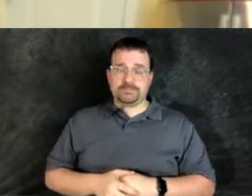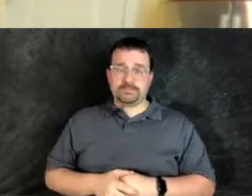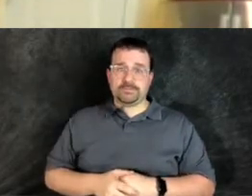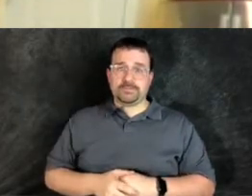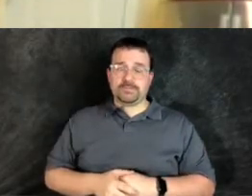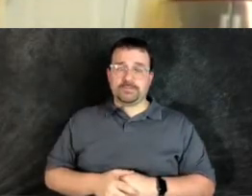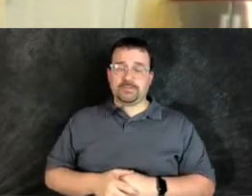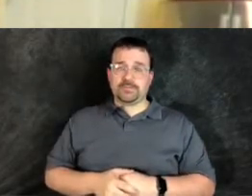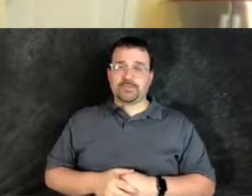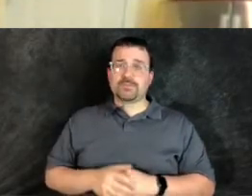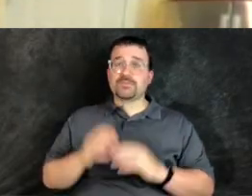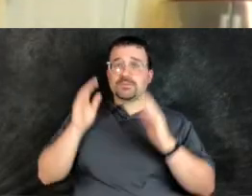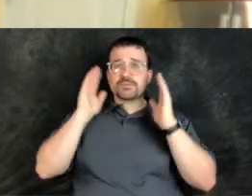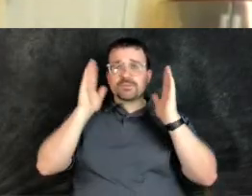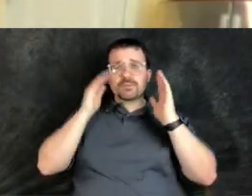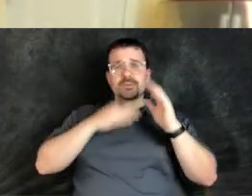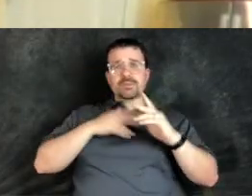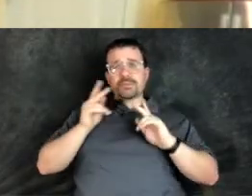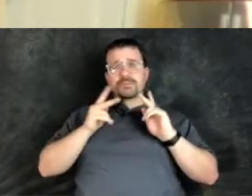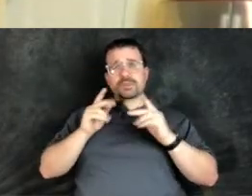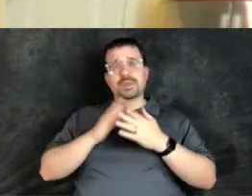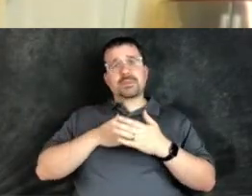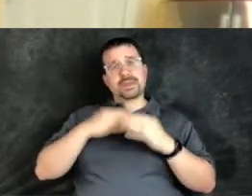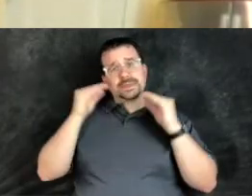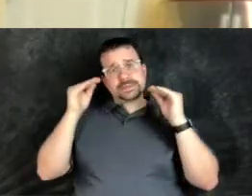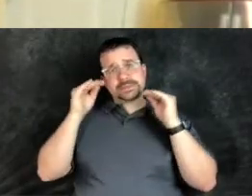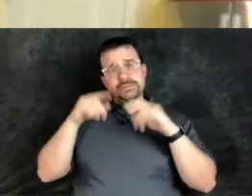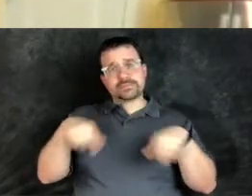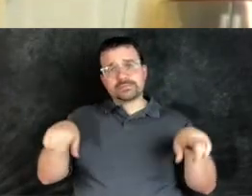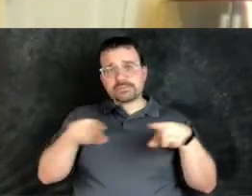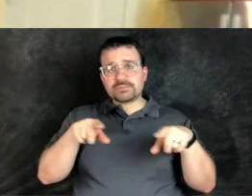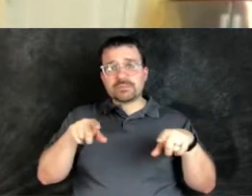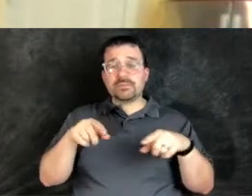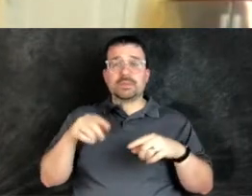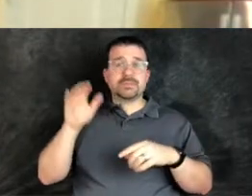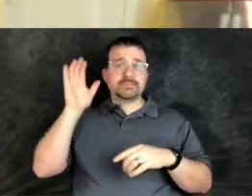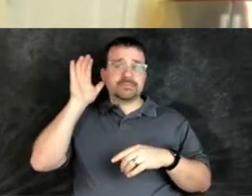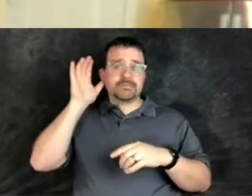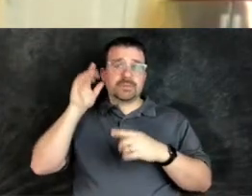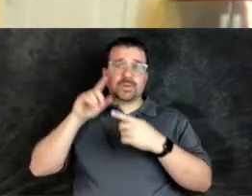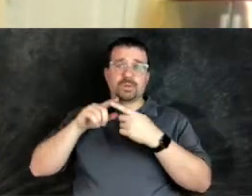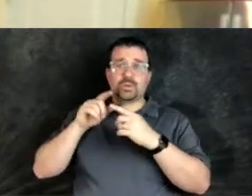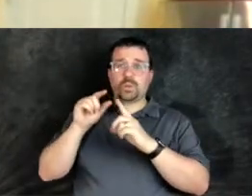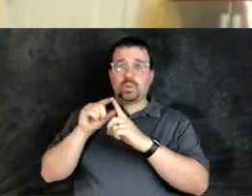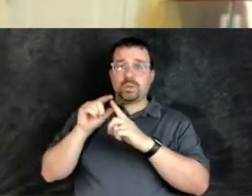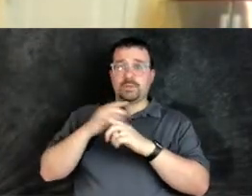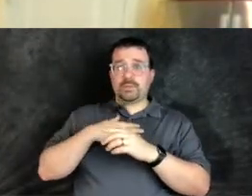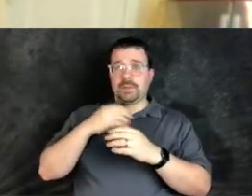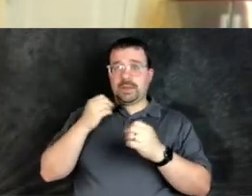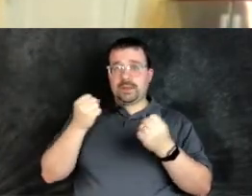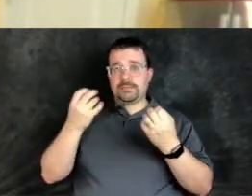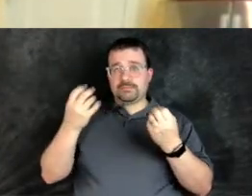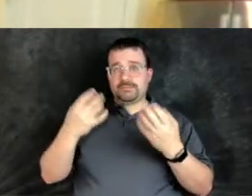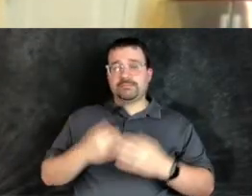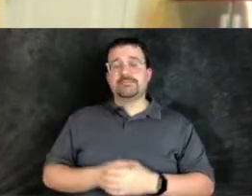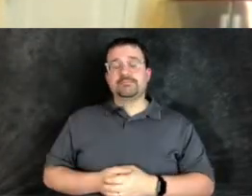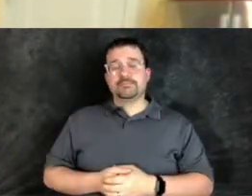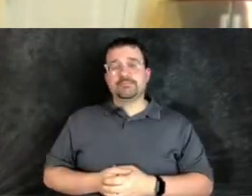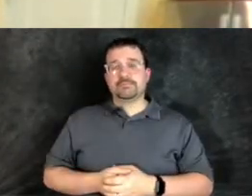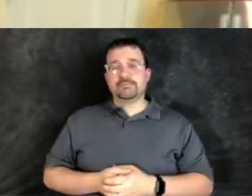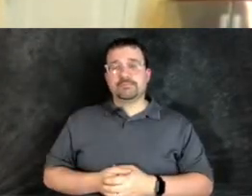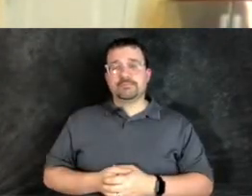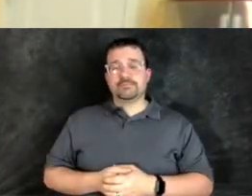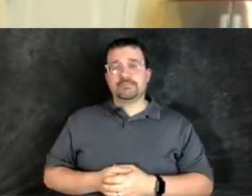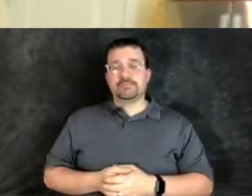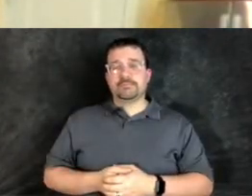16. Give ear, O my people, to my teaching. Incline your ears to the words of my mouth. I will